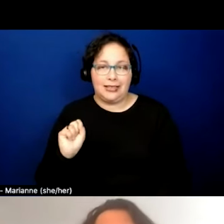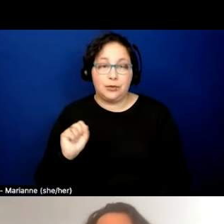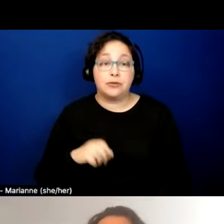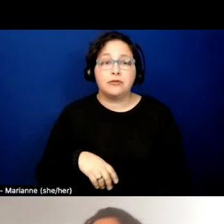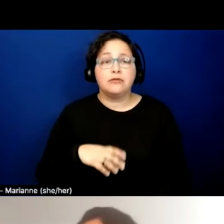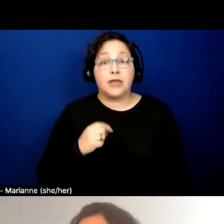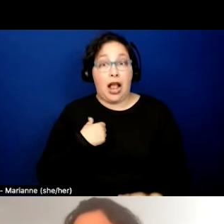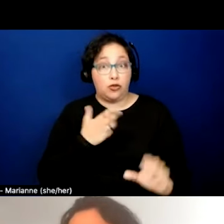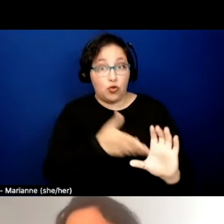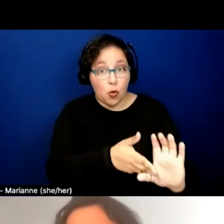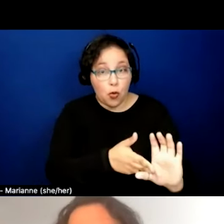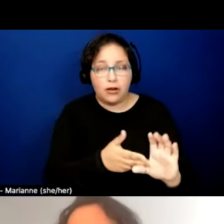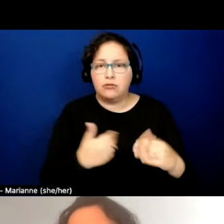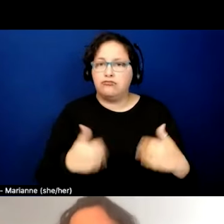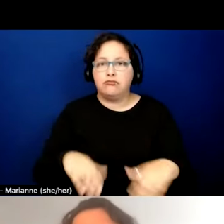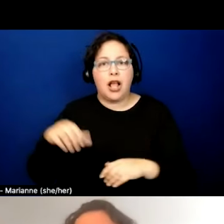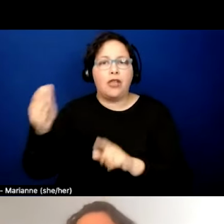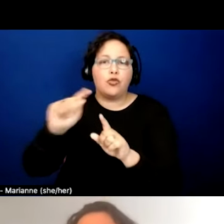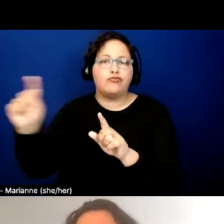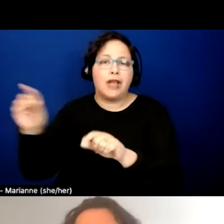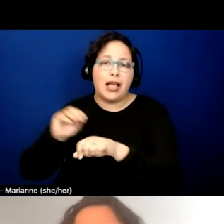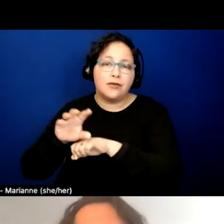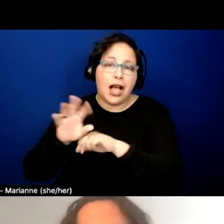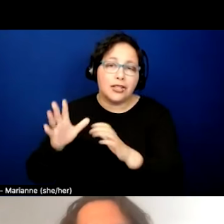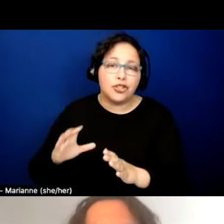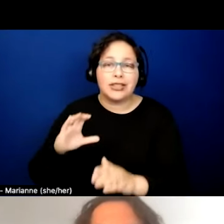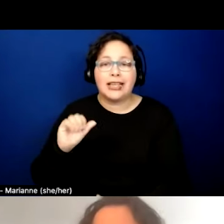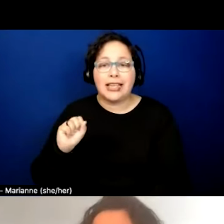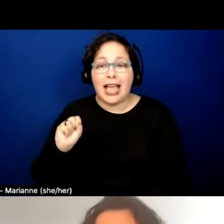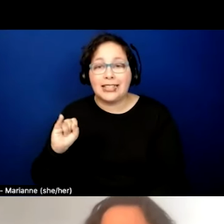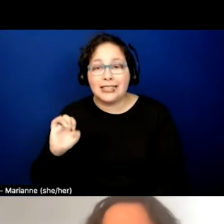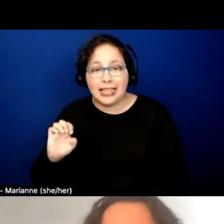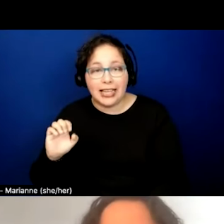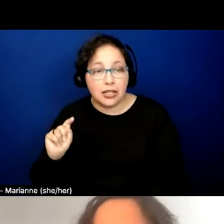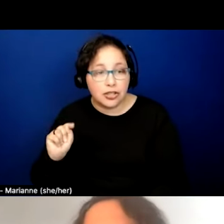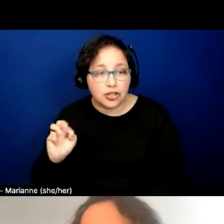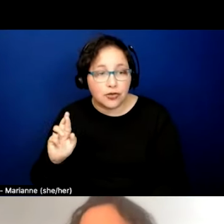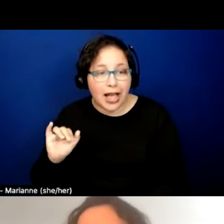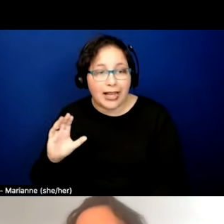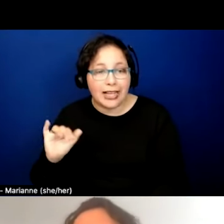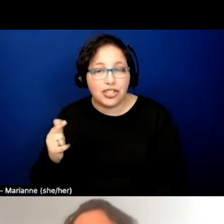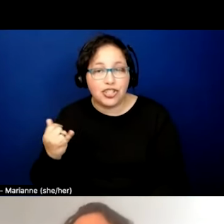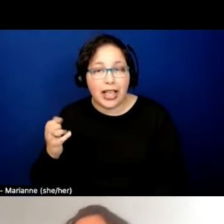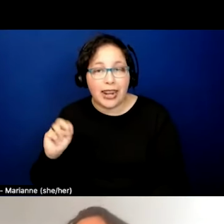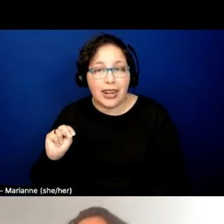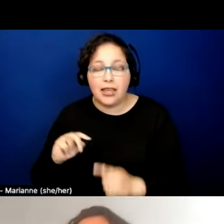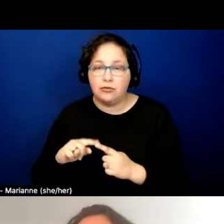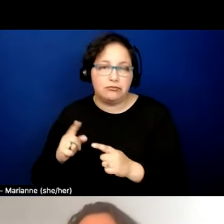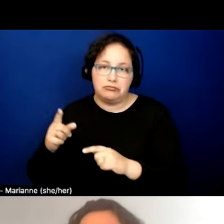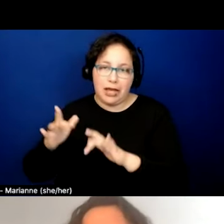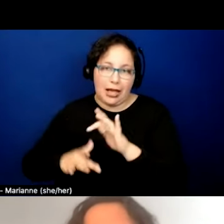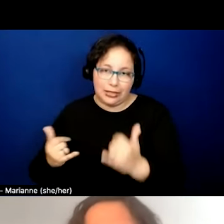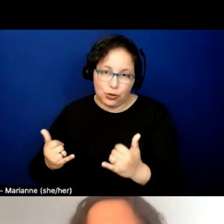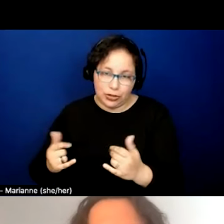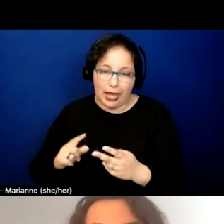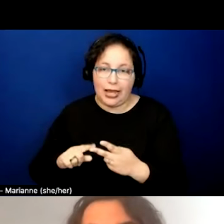support of wonderful contributors and advisors like Cassie Tarakajan, who couldn't be here today, Lauren McCarthy, Josh